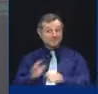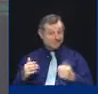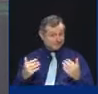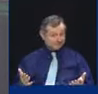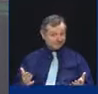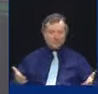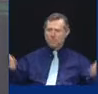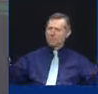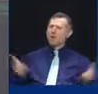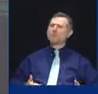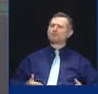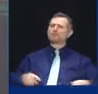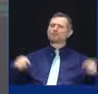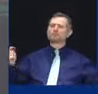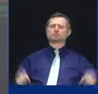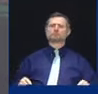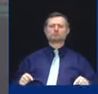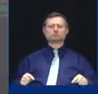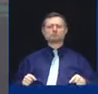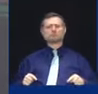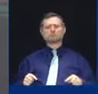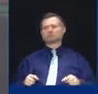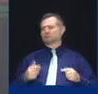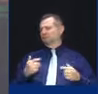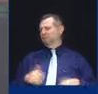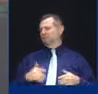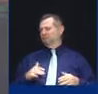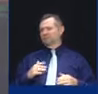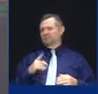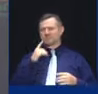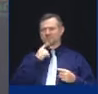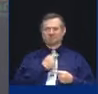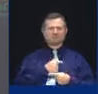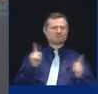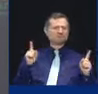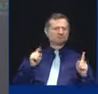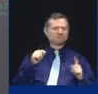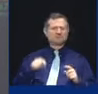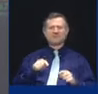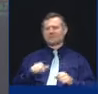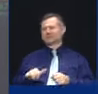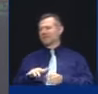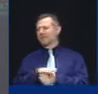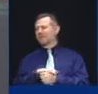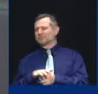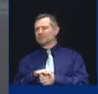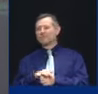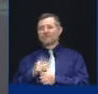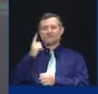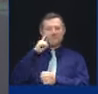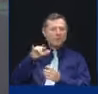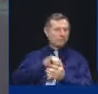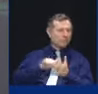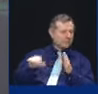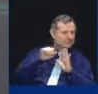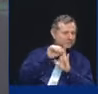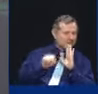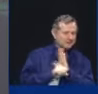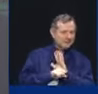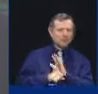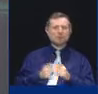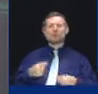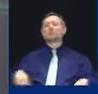It is a magnificent, magnificent achievement for the entire region, the entire state, and you should all be very,